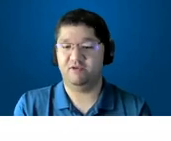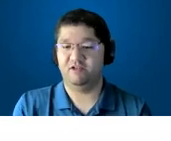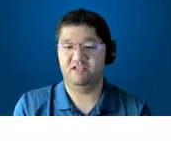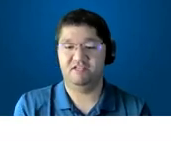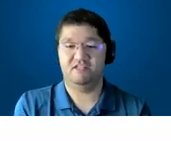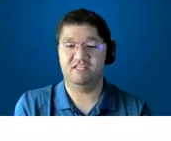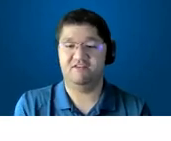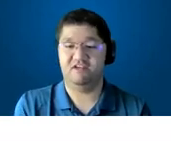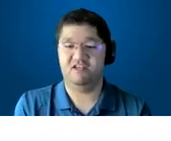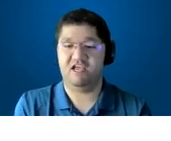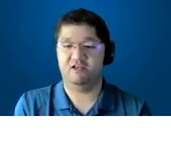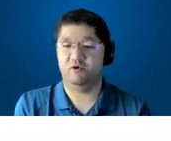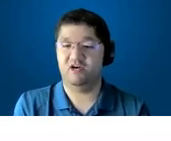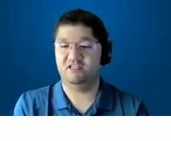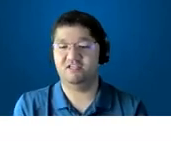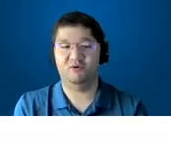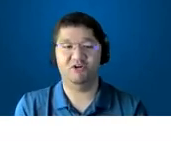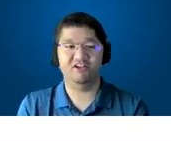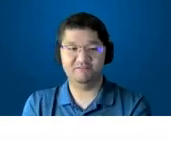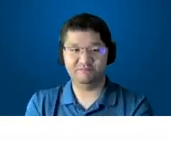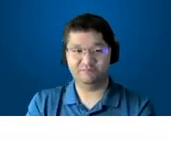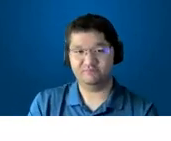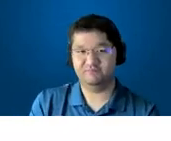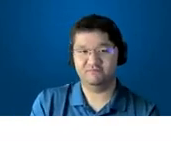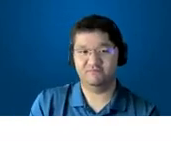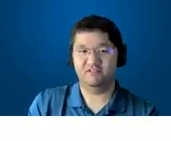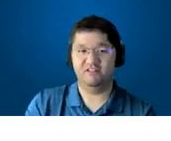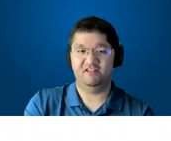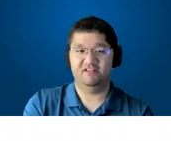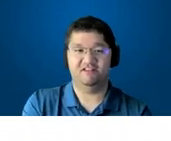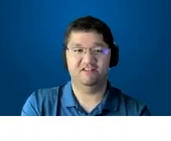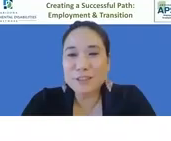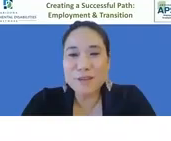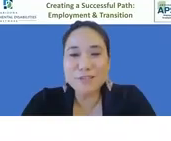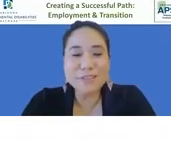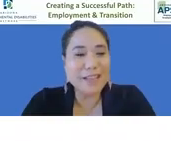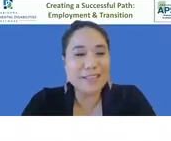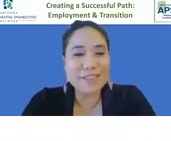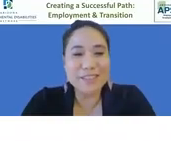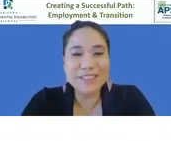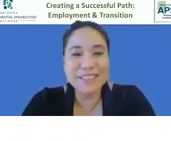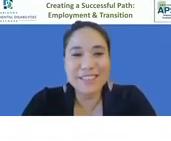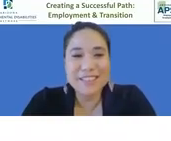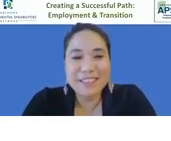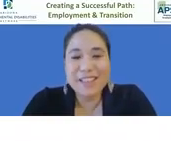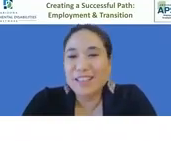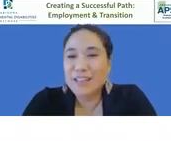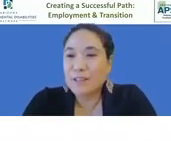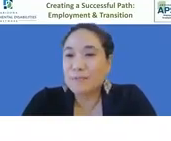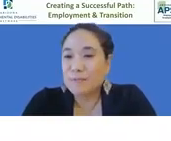my email is david at go wise.org thank you so much for that david